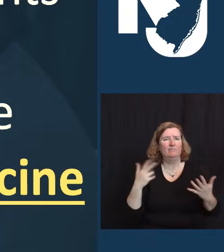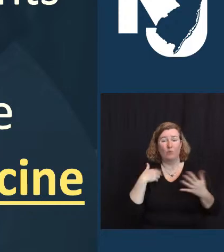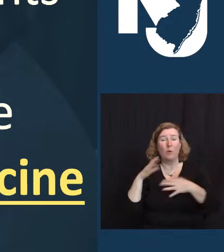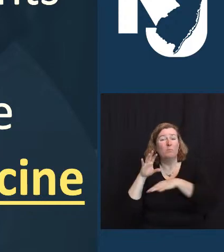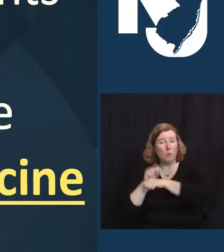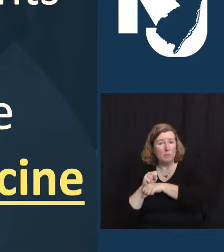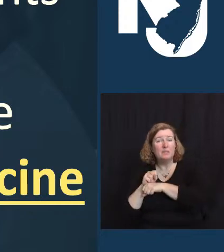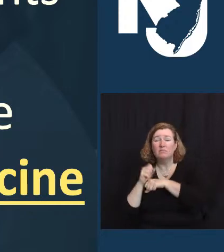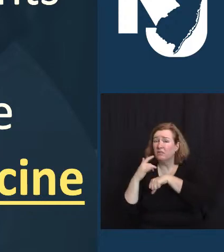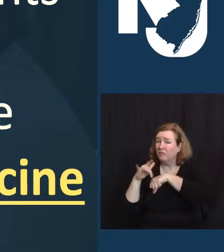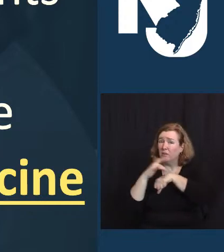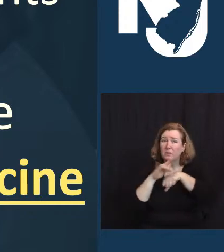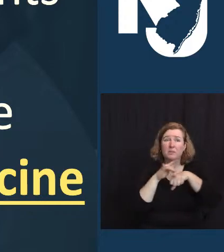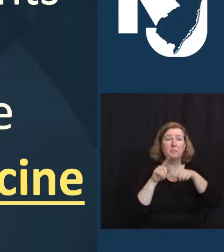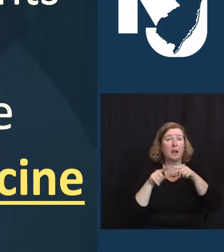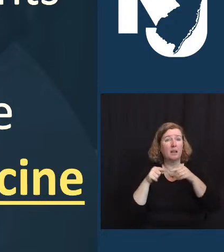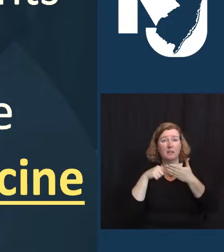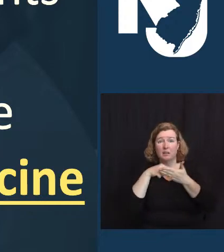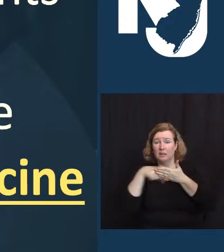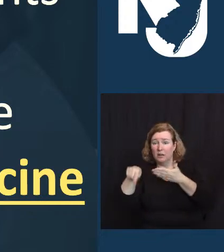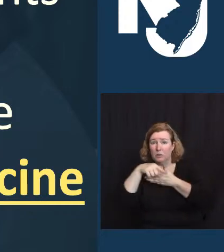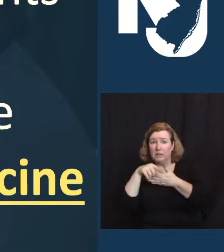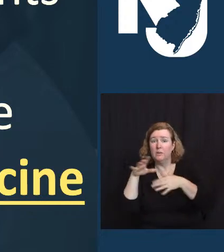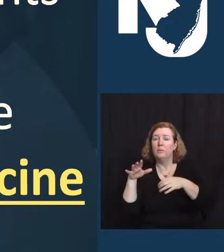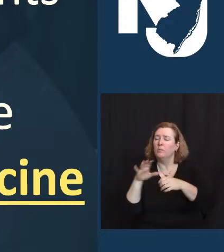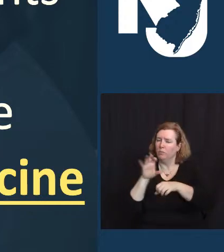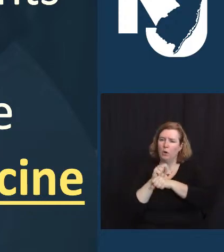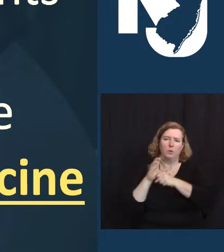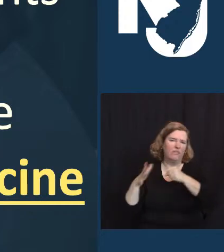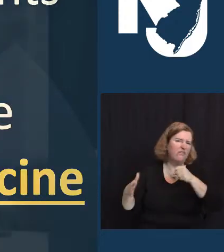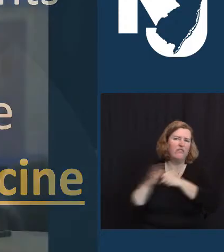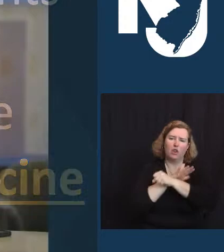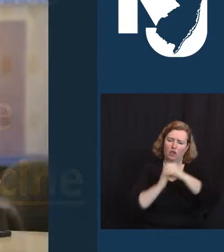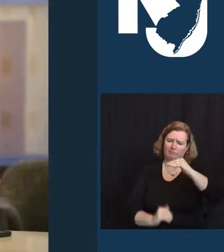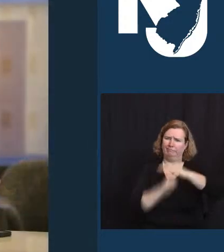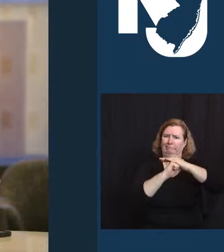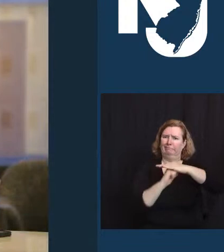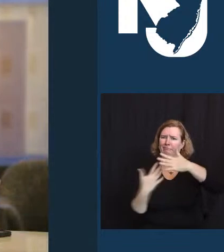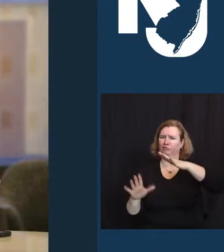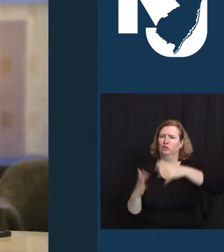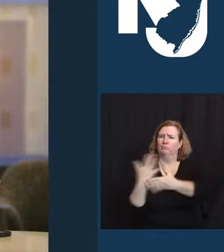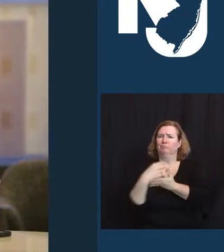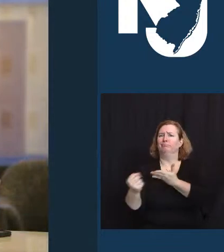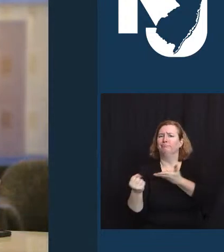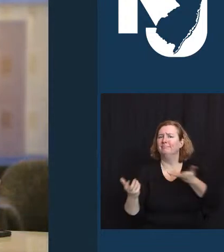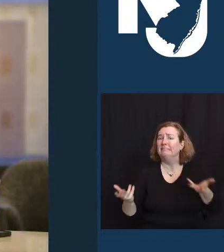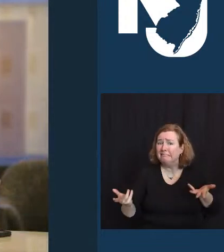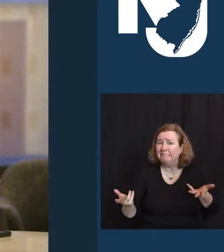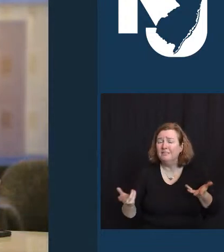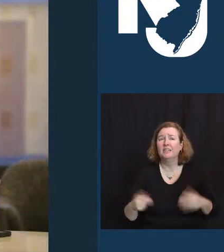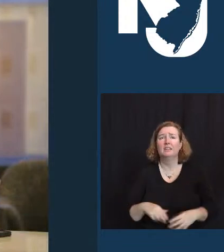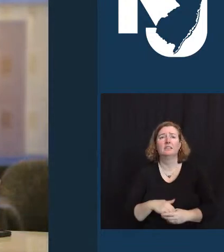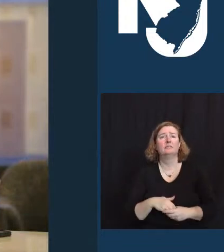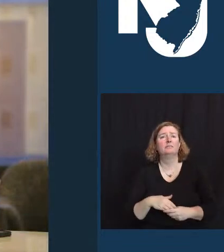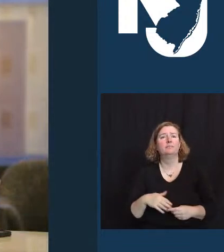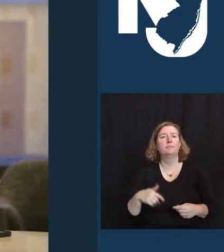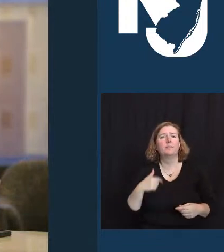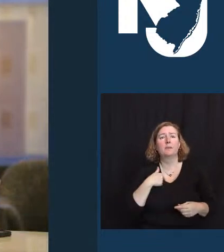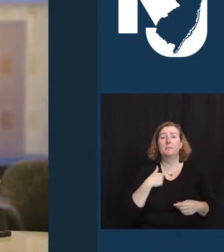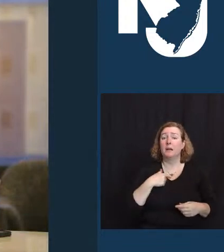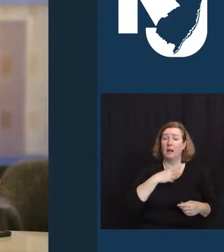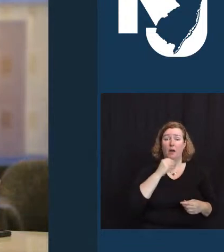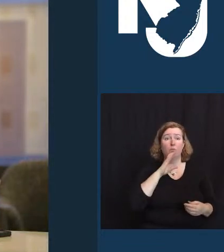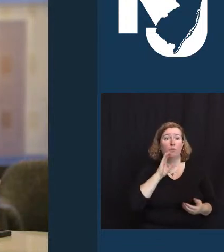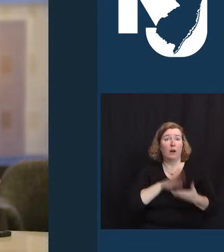be available next week, so jump at them if you can. I'm also pleased to announce that Tammy and I both went online yesterday, more Tammy